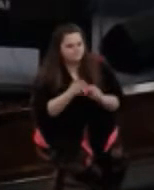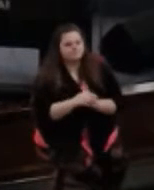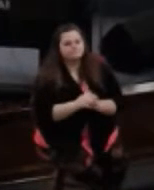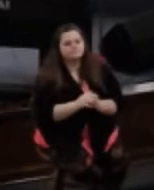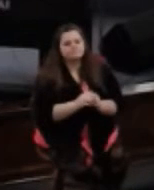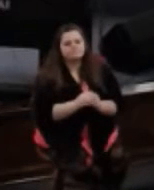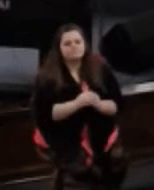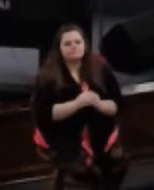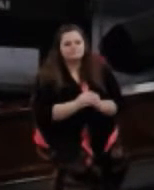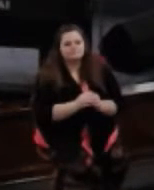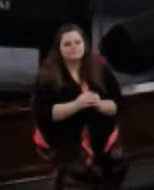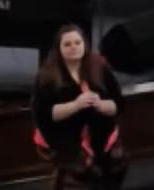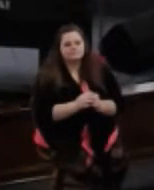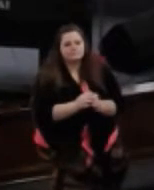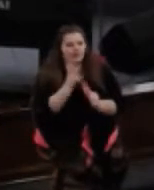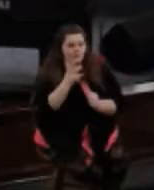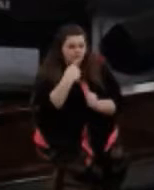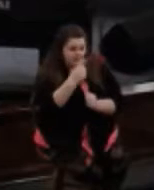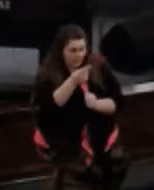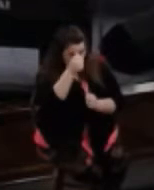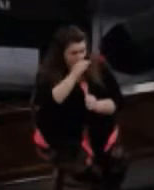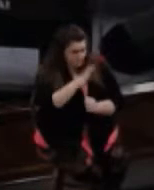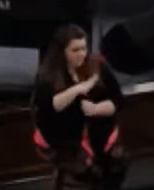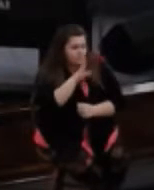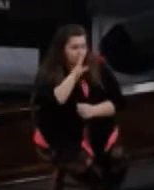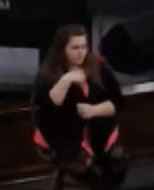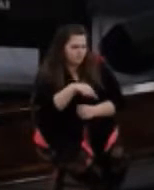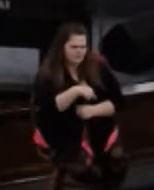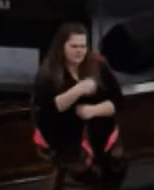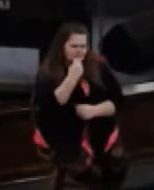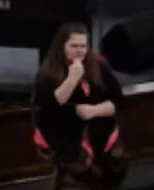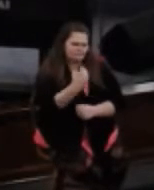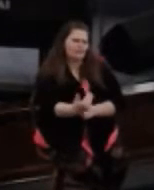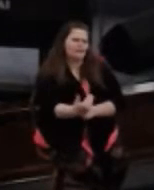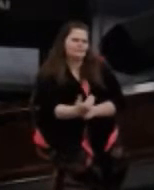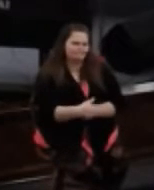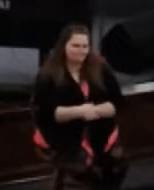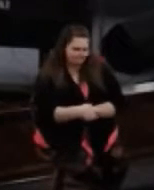you, our men's breakfast, we eat well.